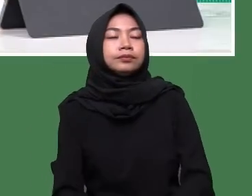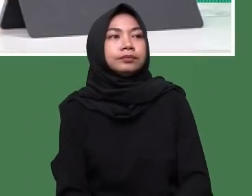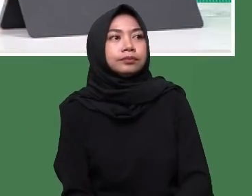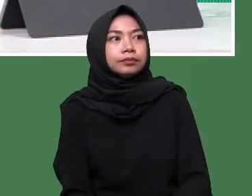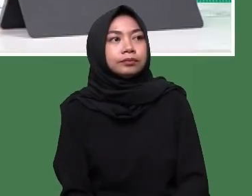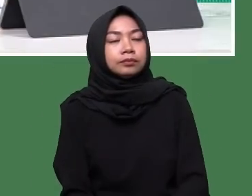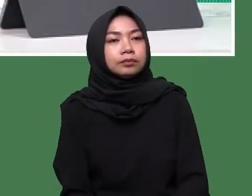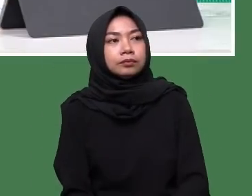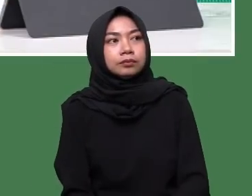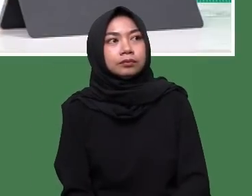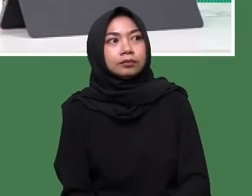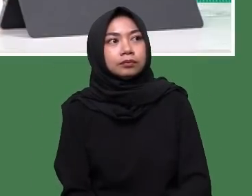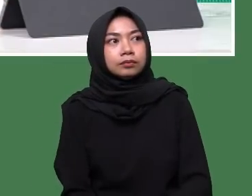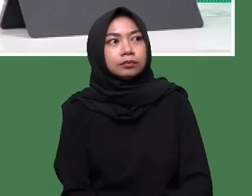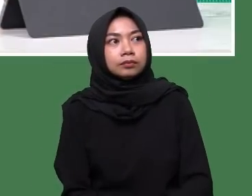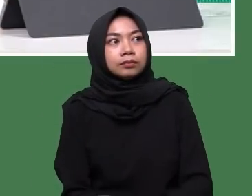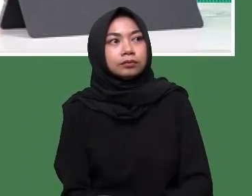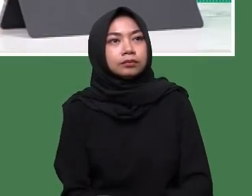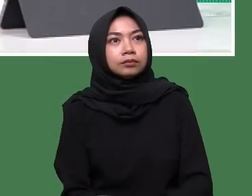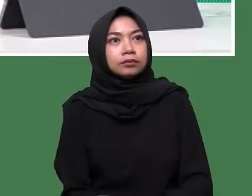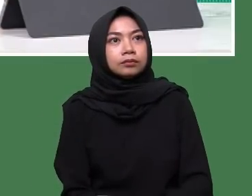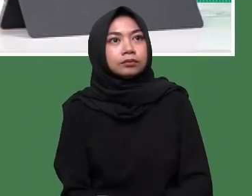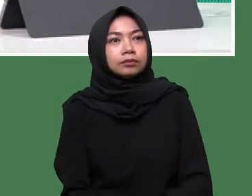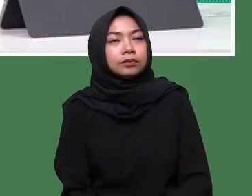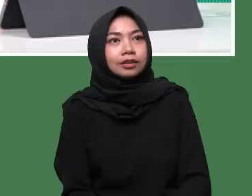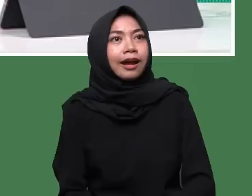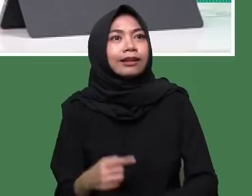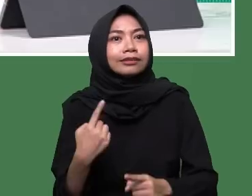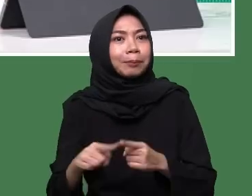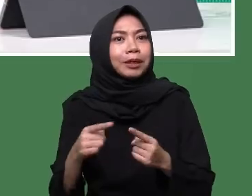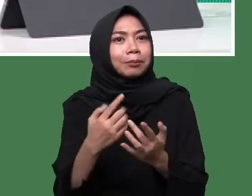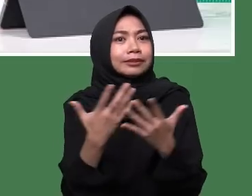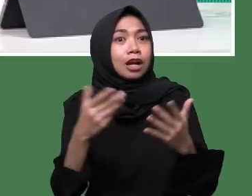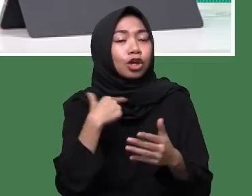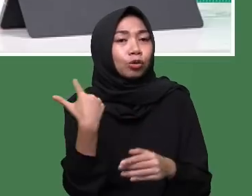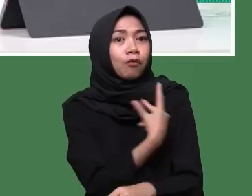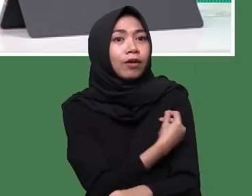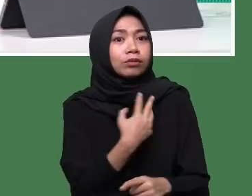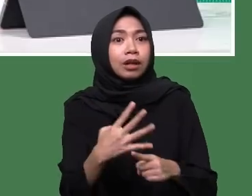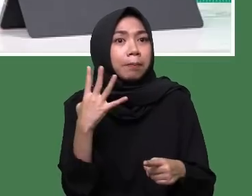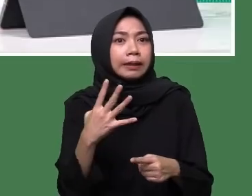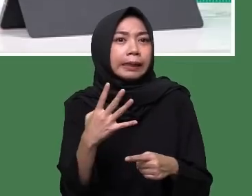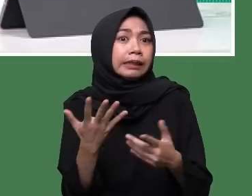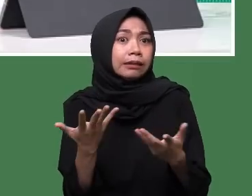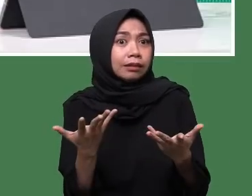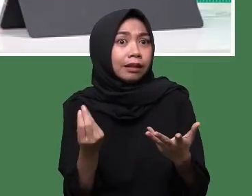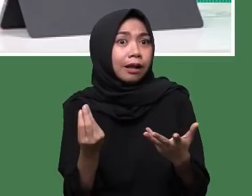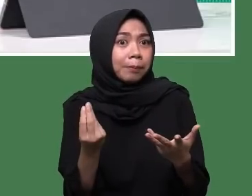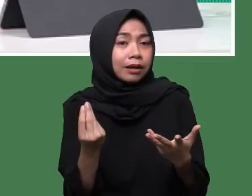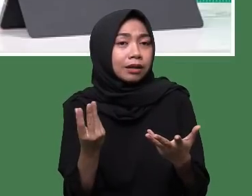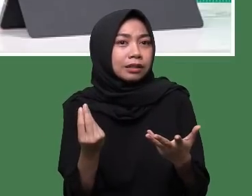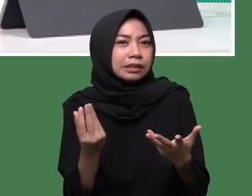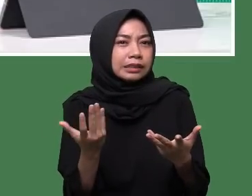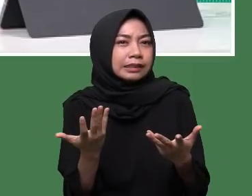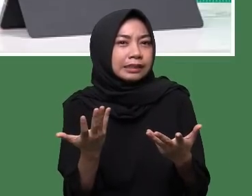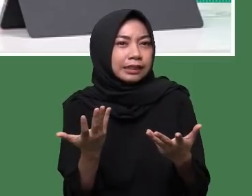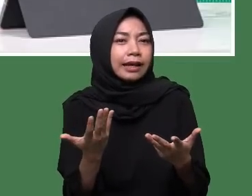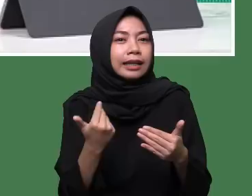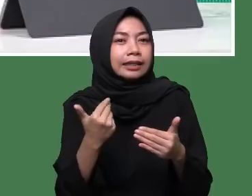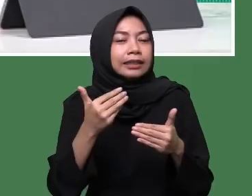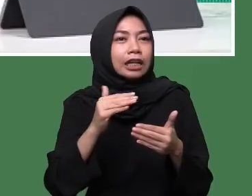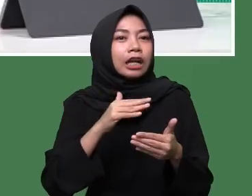you. But no specific timetable for the general population yet? It will be increased from time to